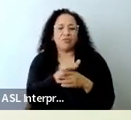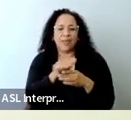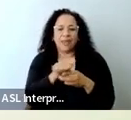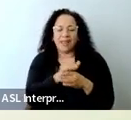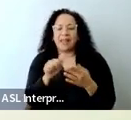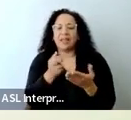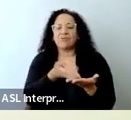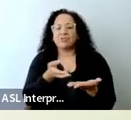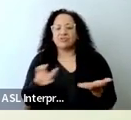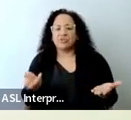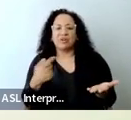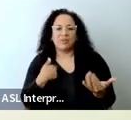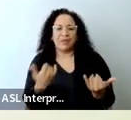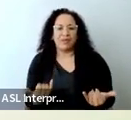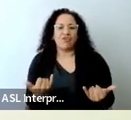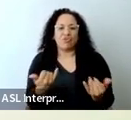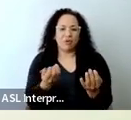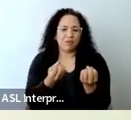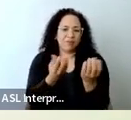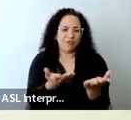that we are currently providing.